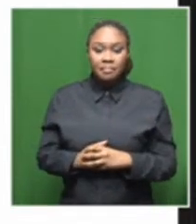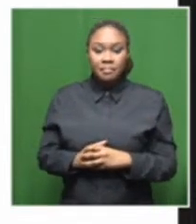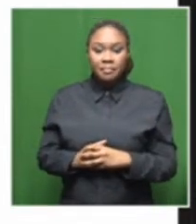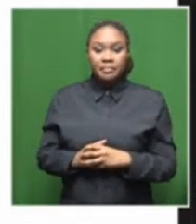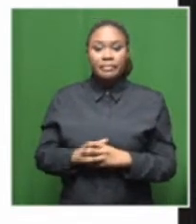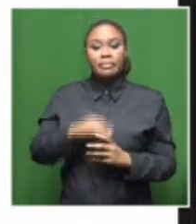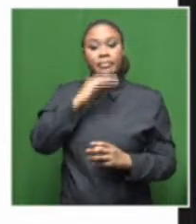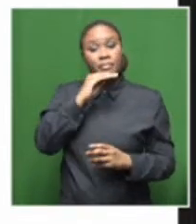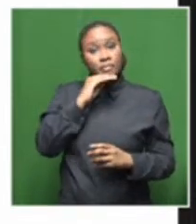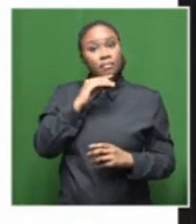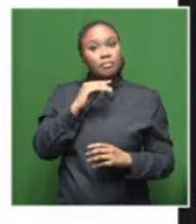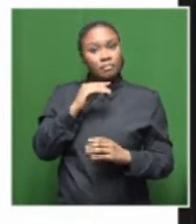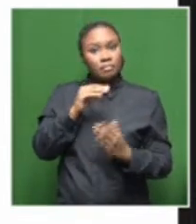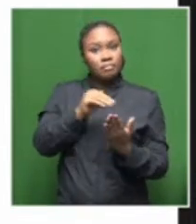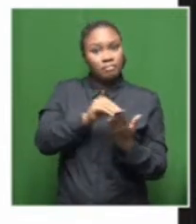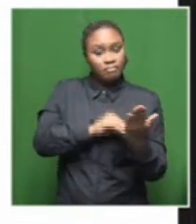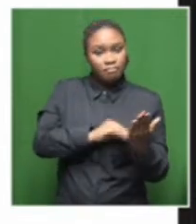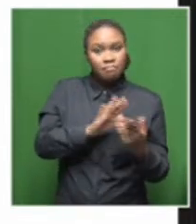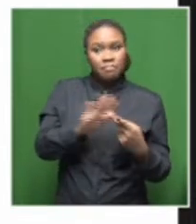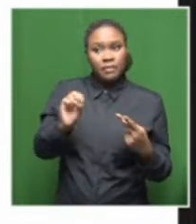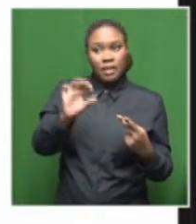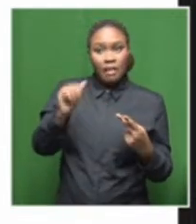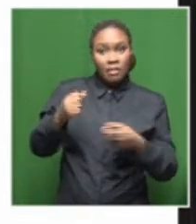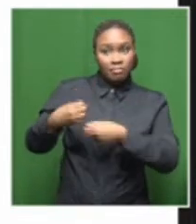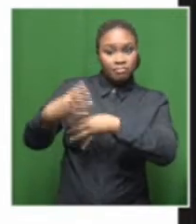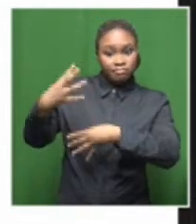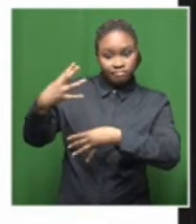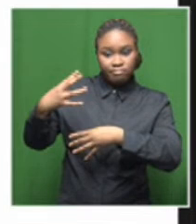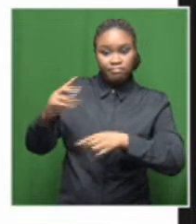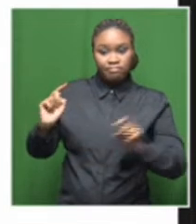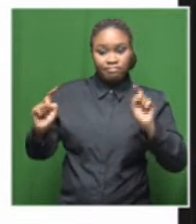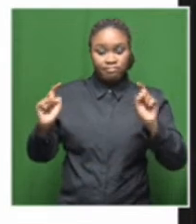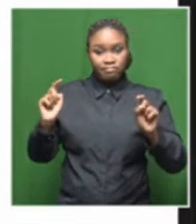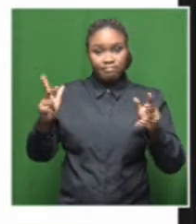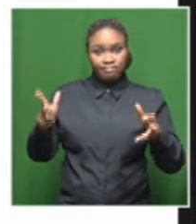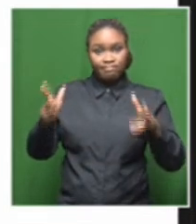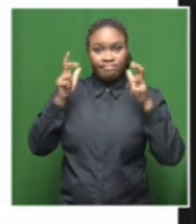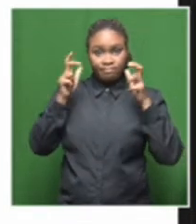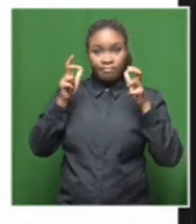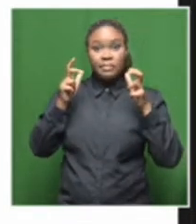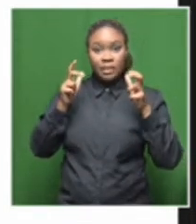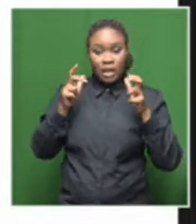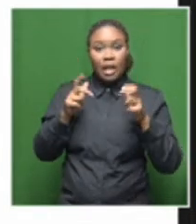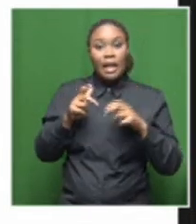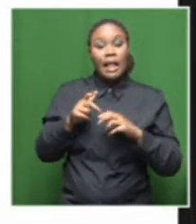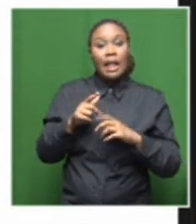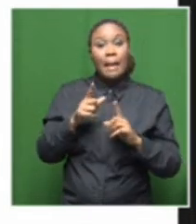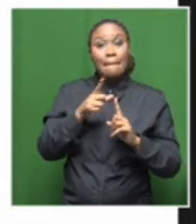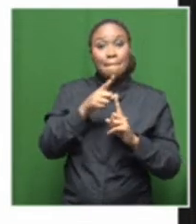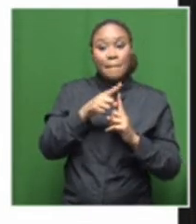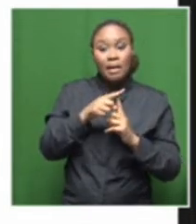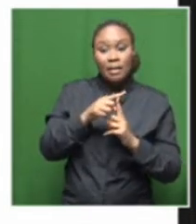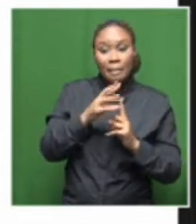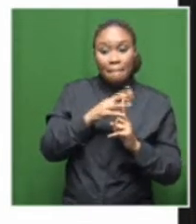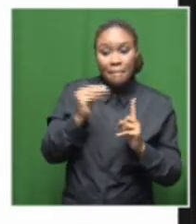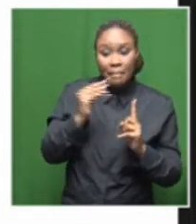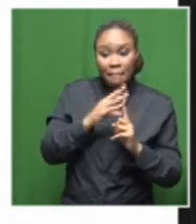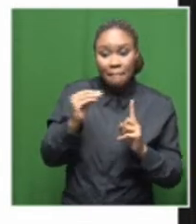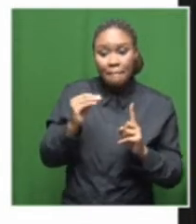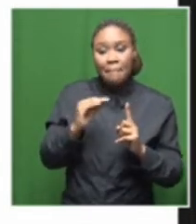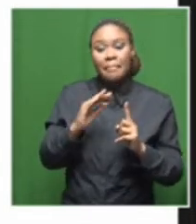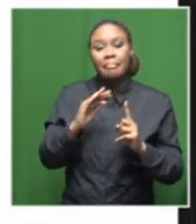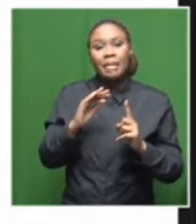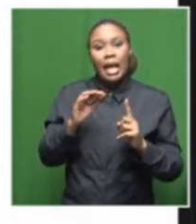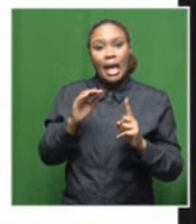and also in our South African data is that there was a higher risk of dying in the Beta and Delta waves and a lower risk of dying in the